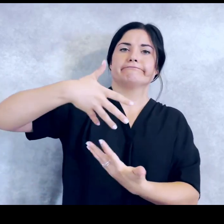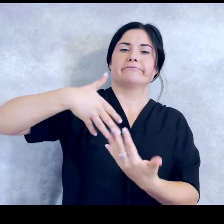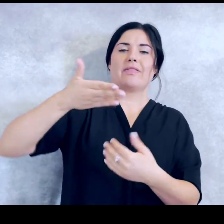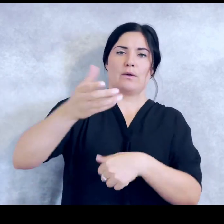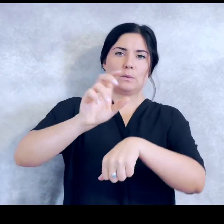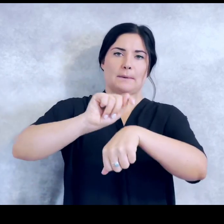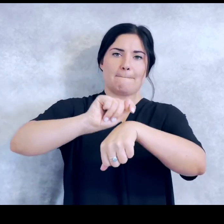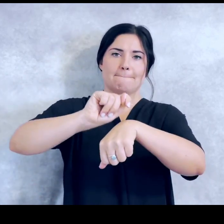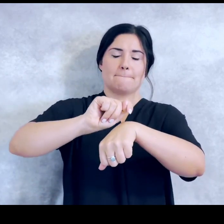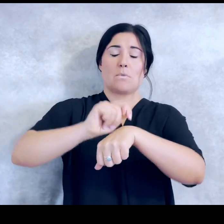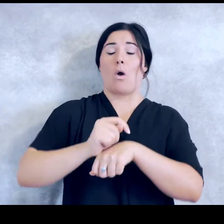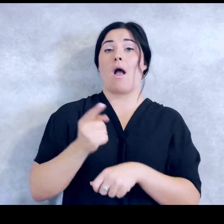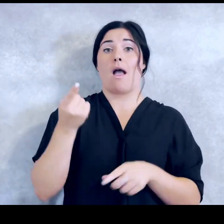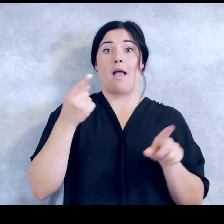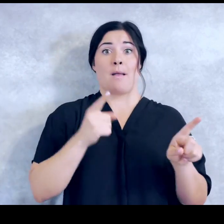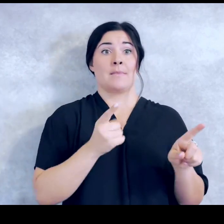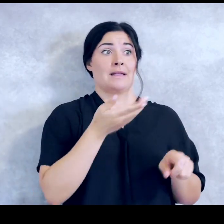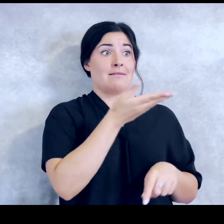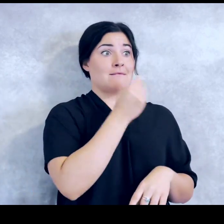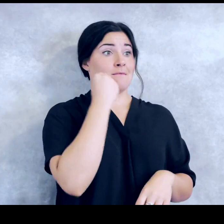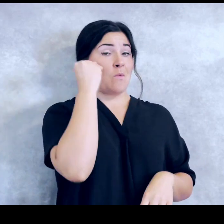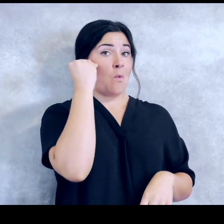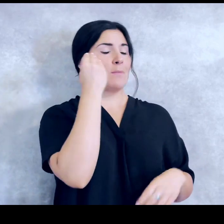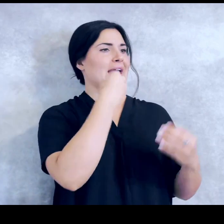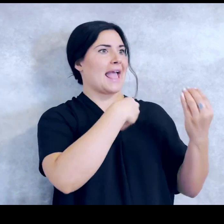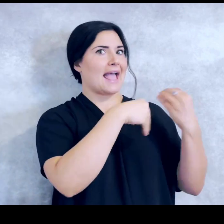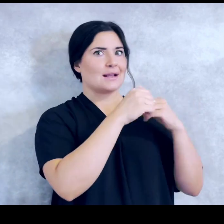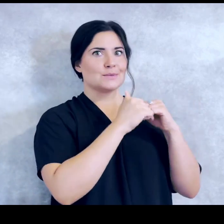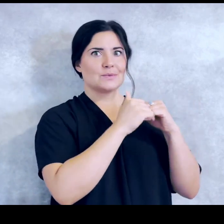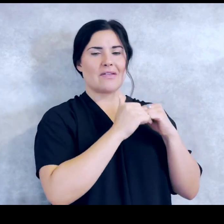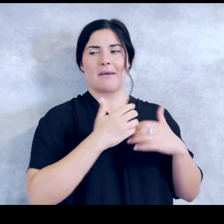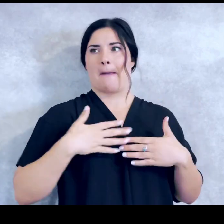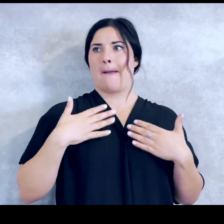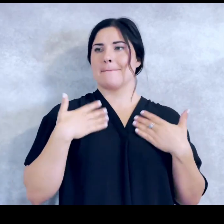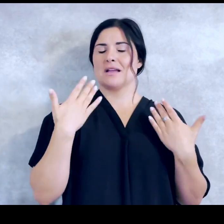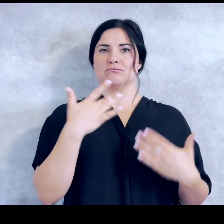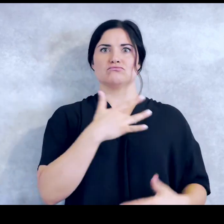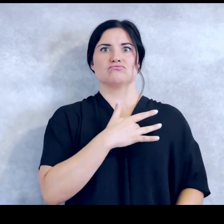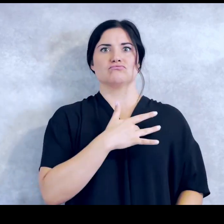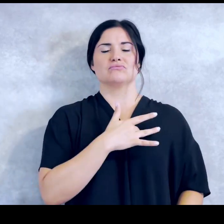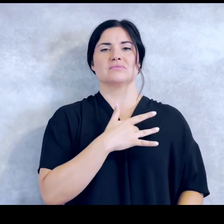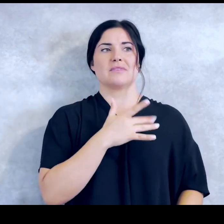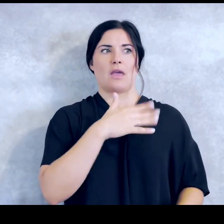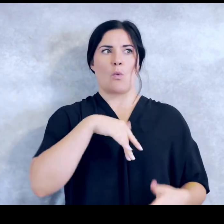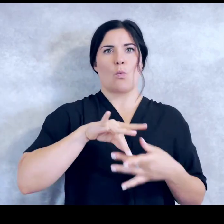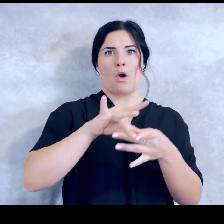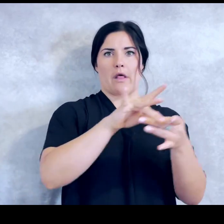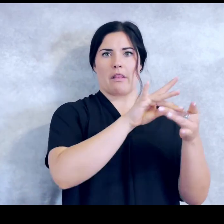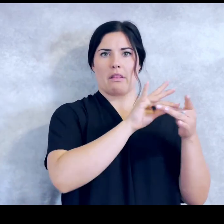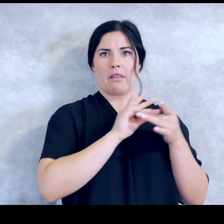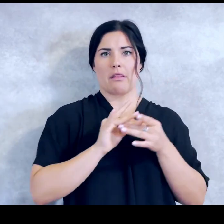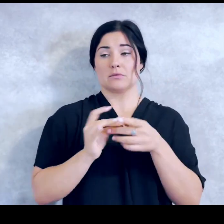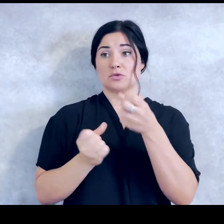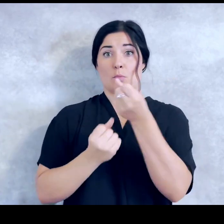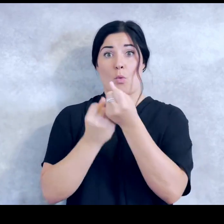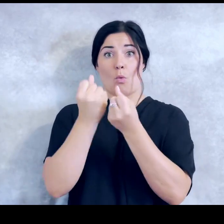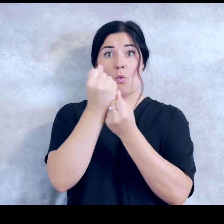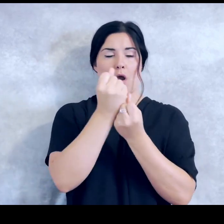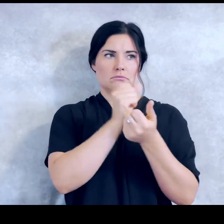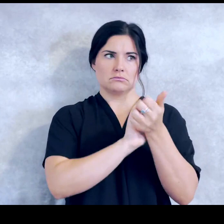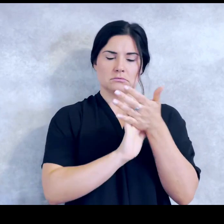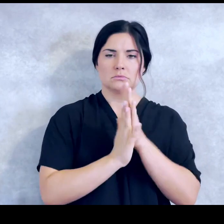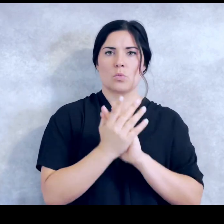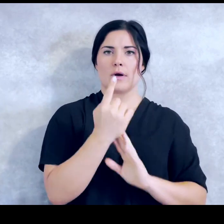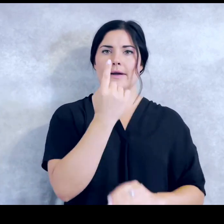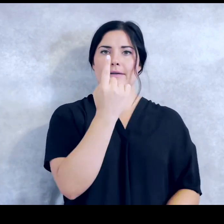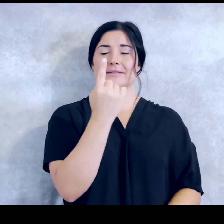church. In the temple courts, they broke bread in their homes and ate together with glad and sincere hearts. They were one, and they supported the church